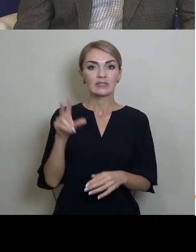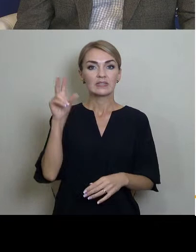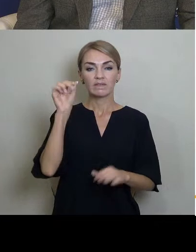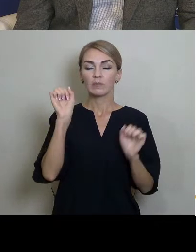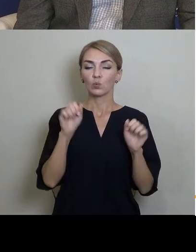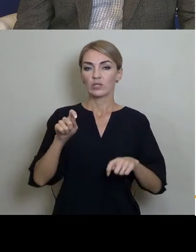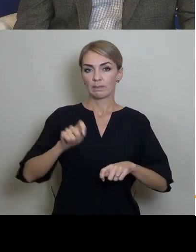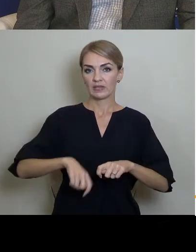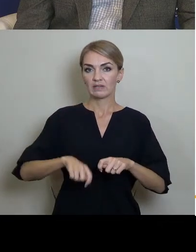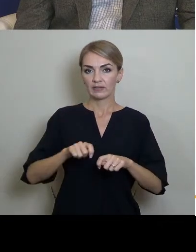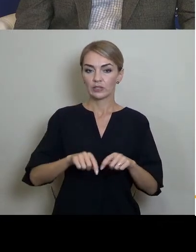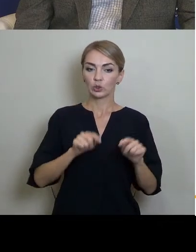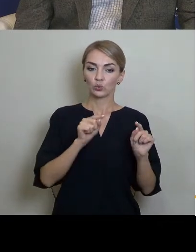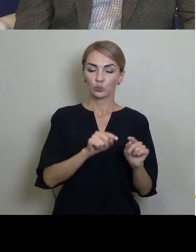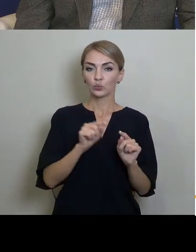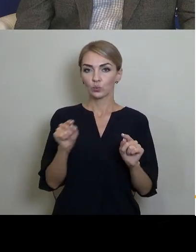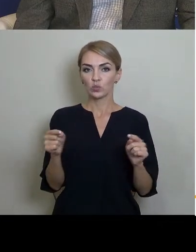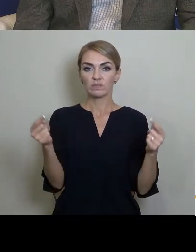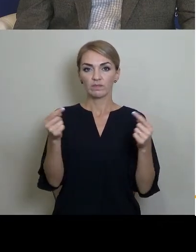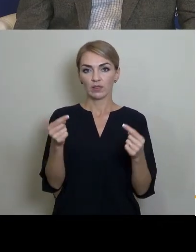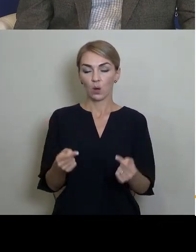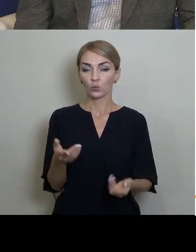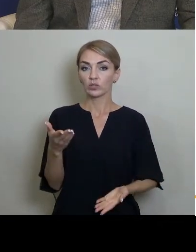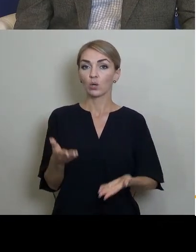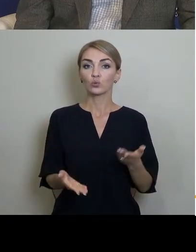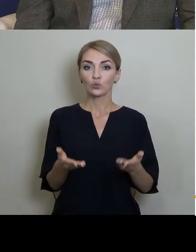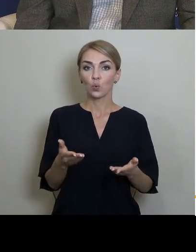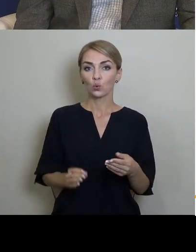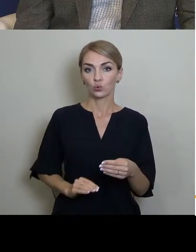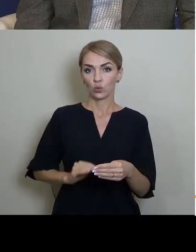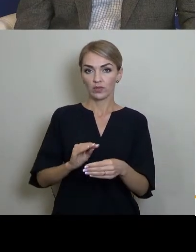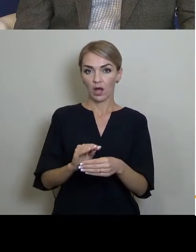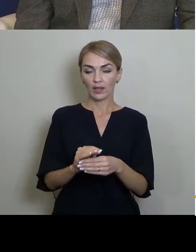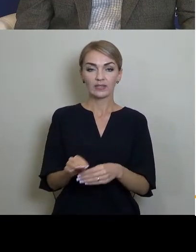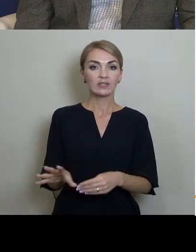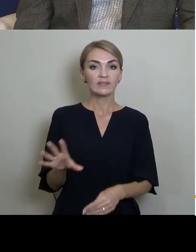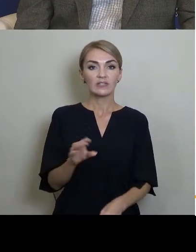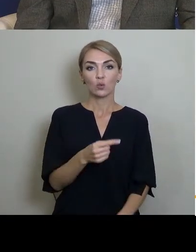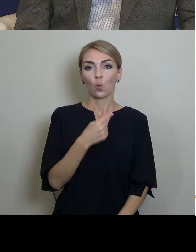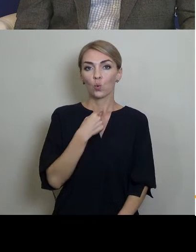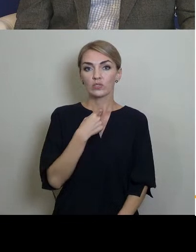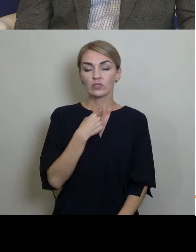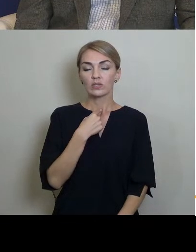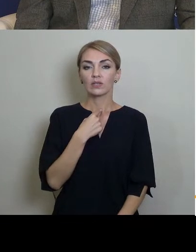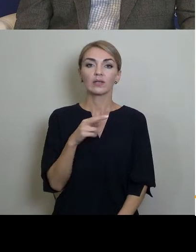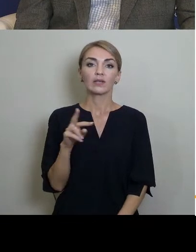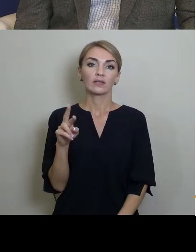elections. You can check the numbers match. If you add